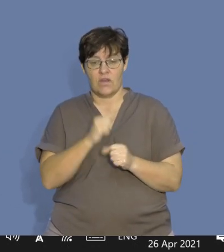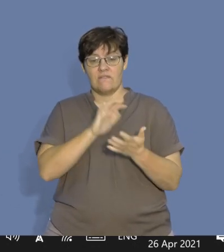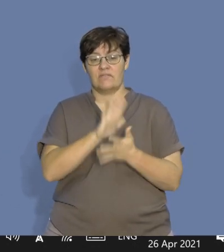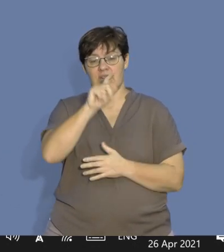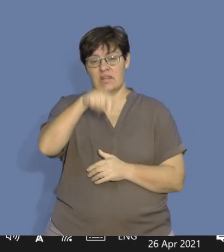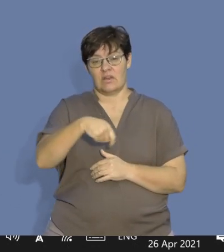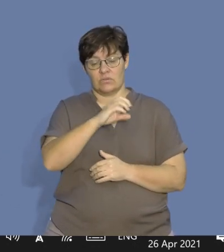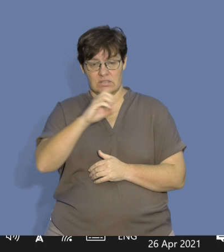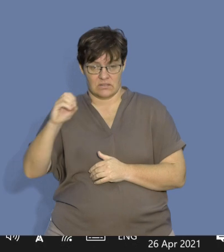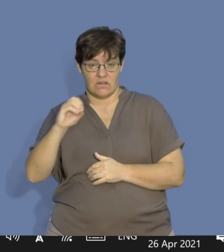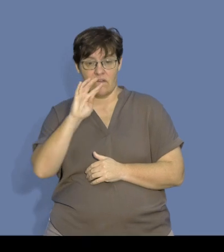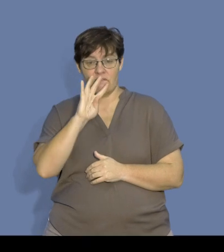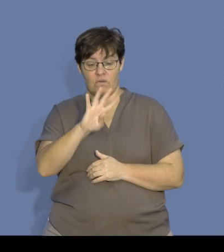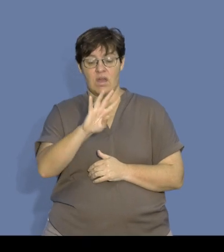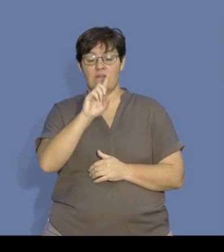year,